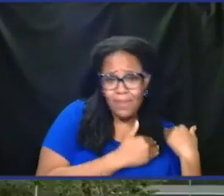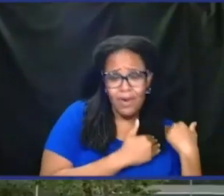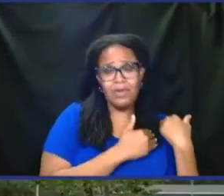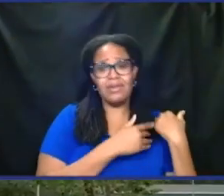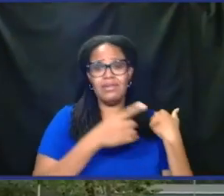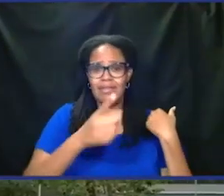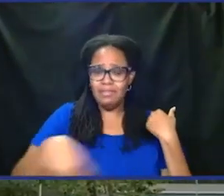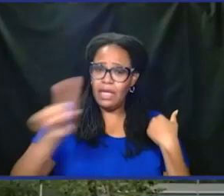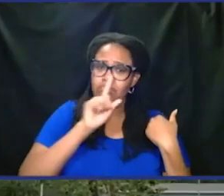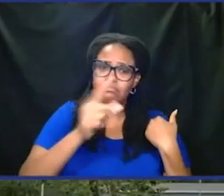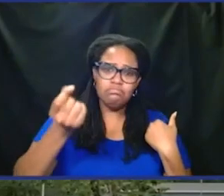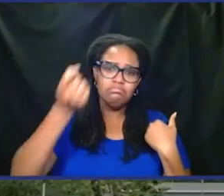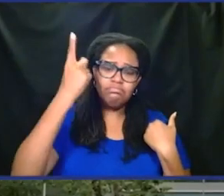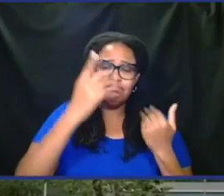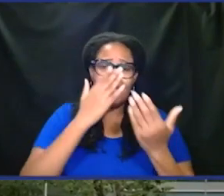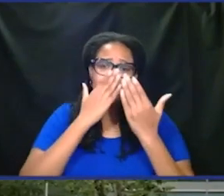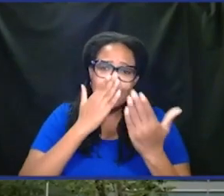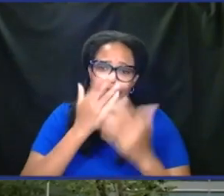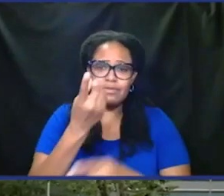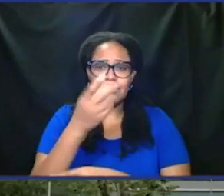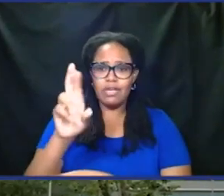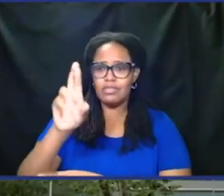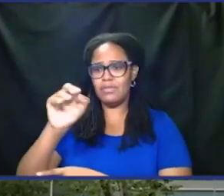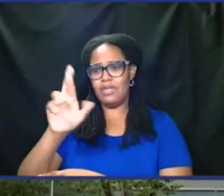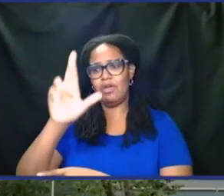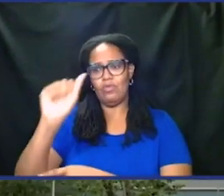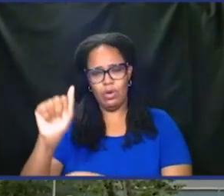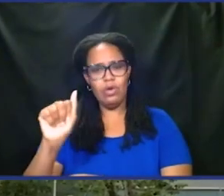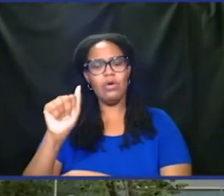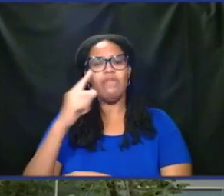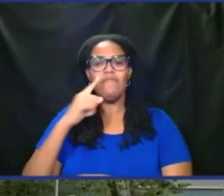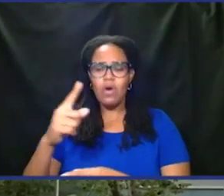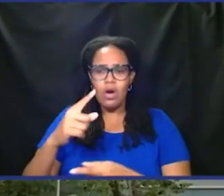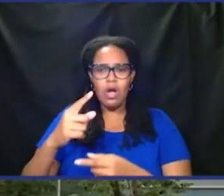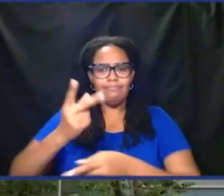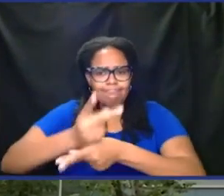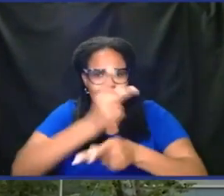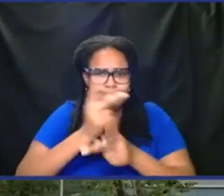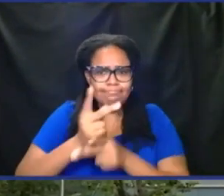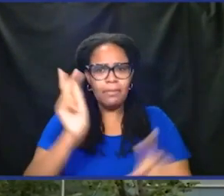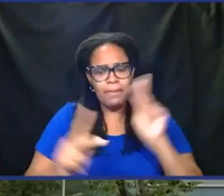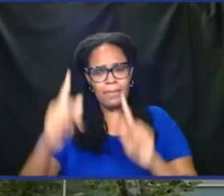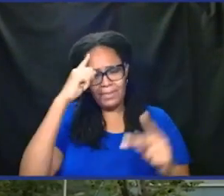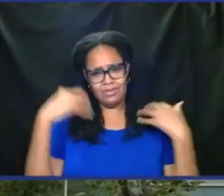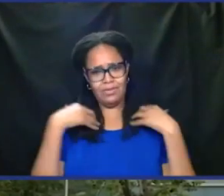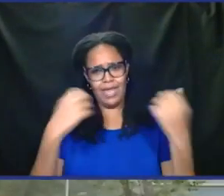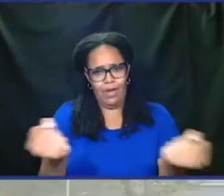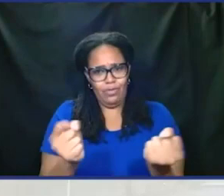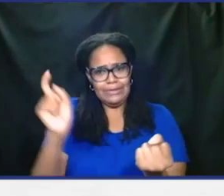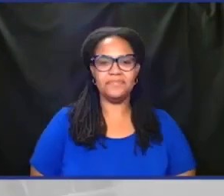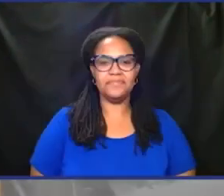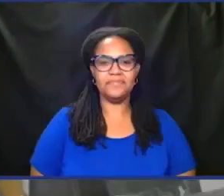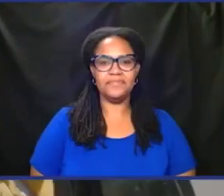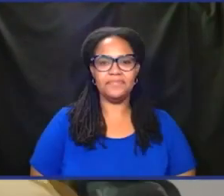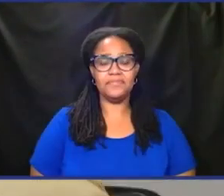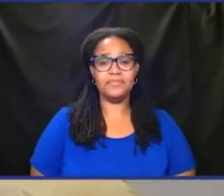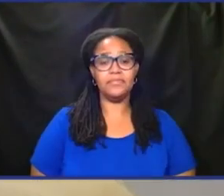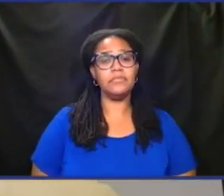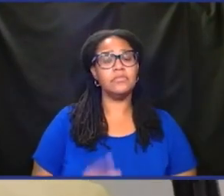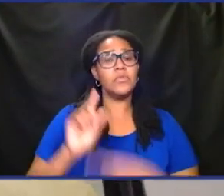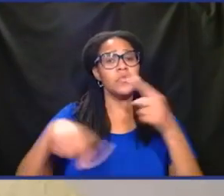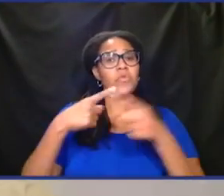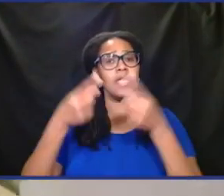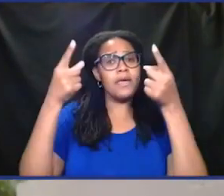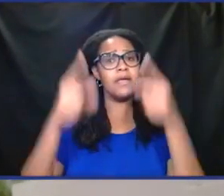So thank you, Dr. Marrero, for meeting mental health needs during multiple disasters. When